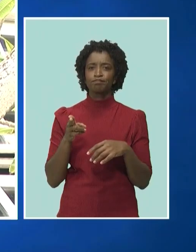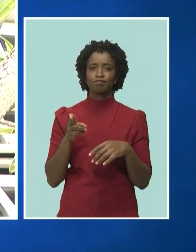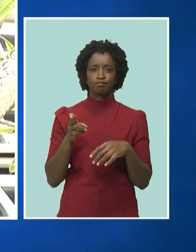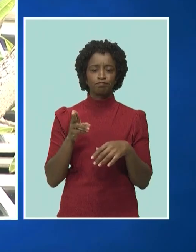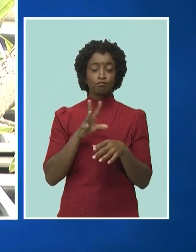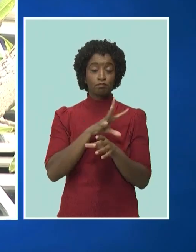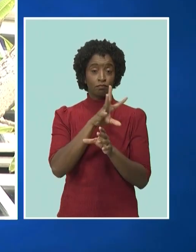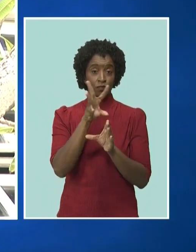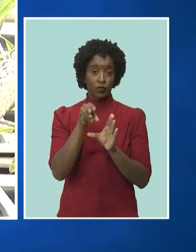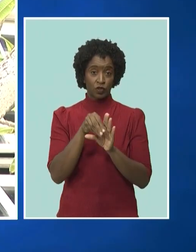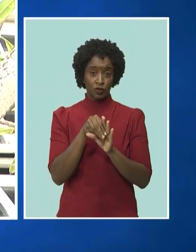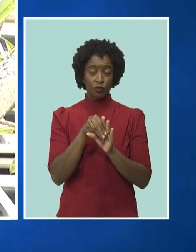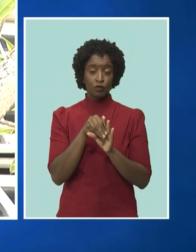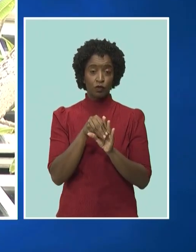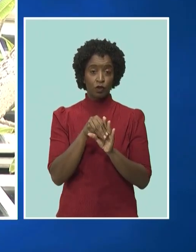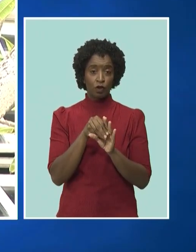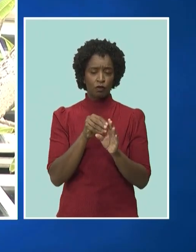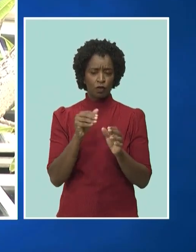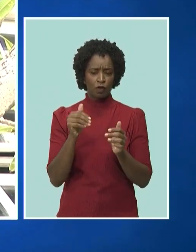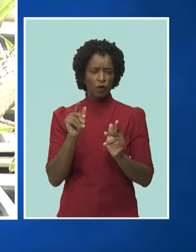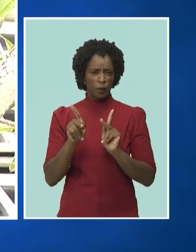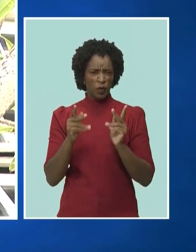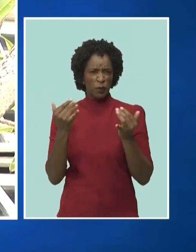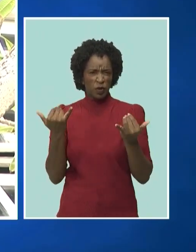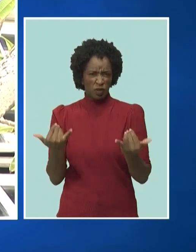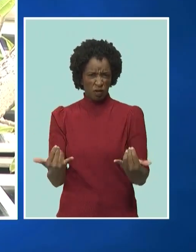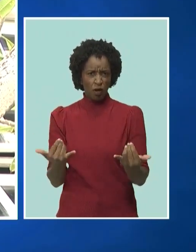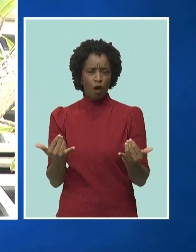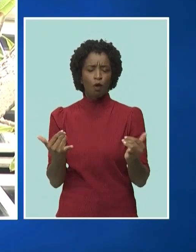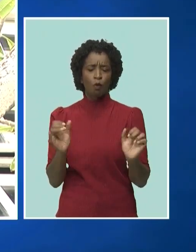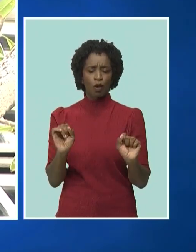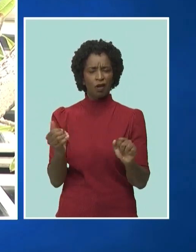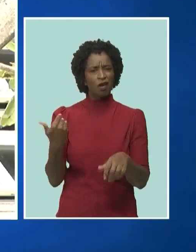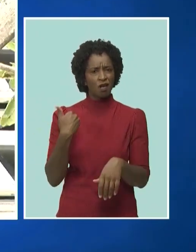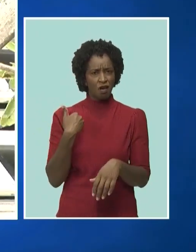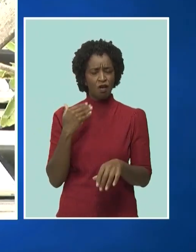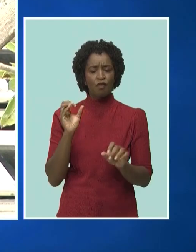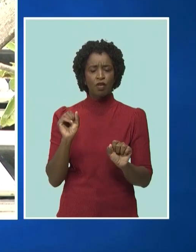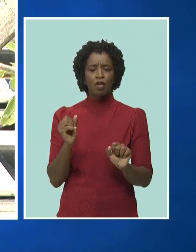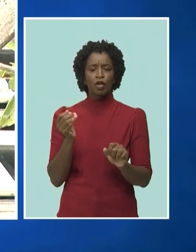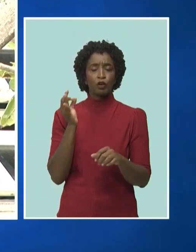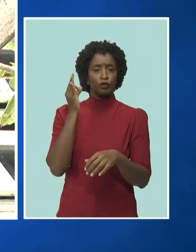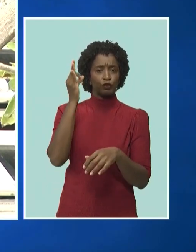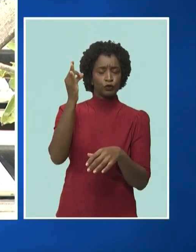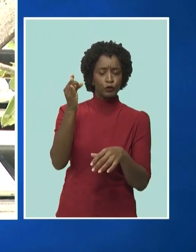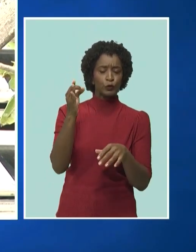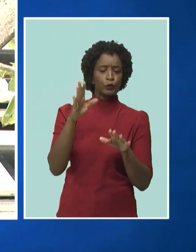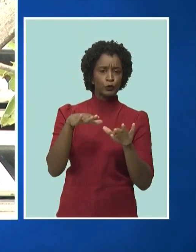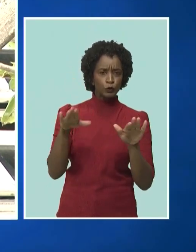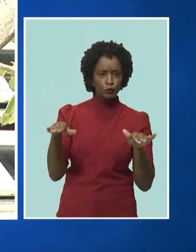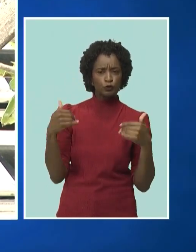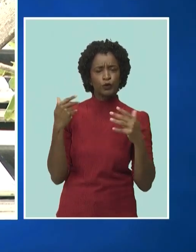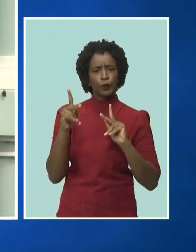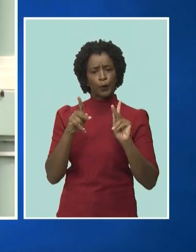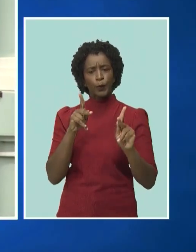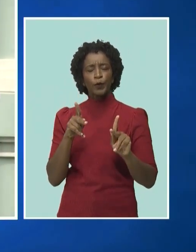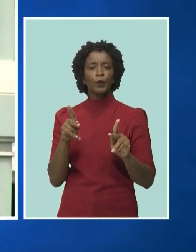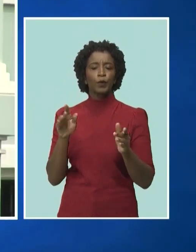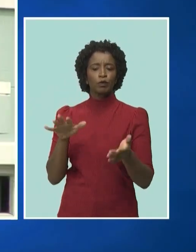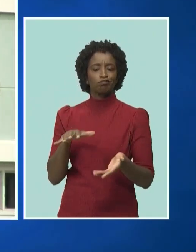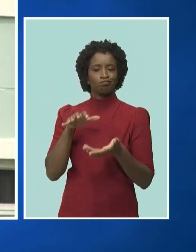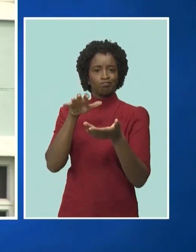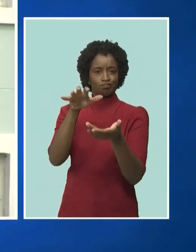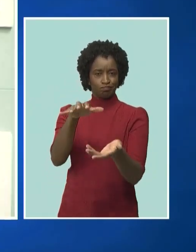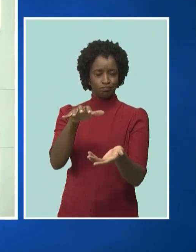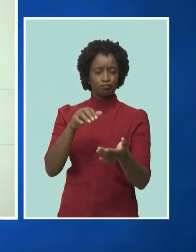of today's generation, that they can be handed over to tomorrow's generation. Lorraine Best Maskell was one of the first to use the Holton branch on the